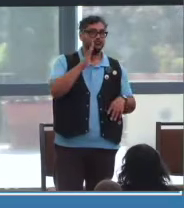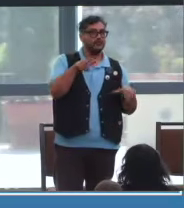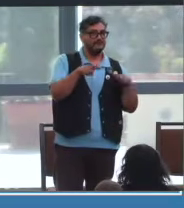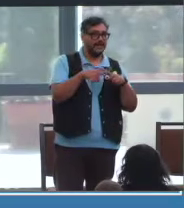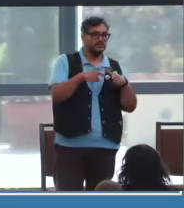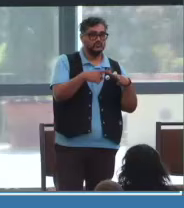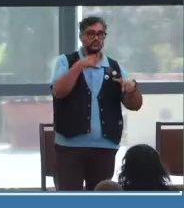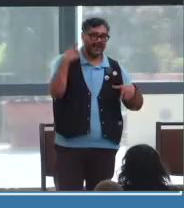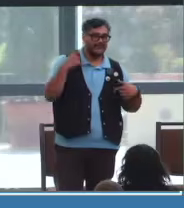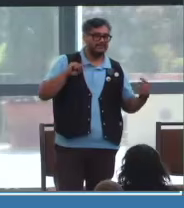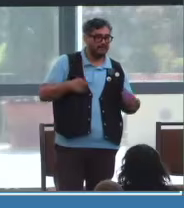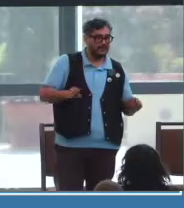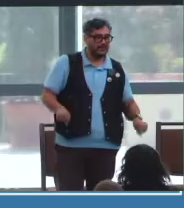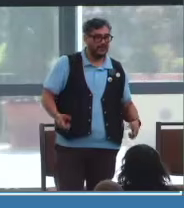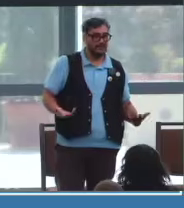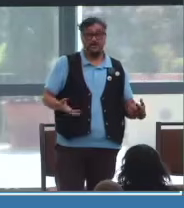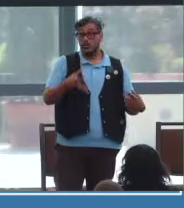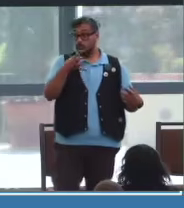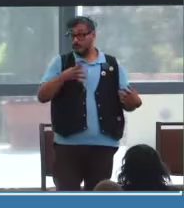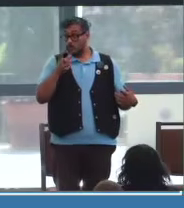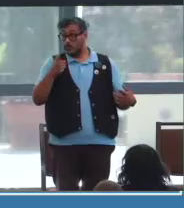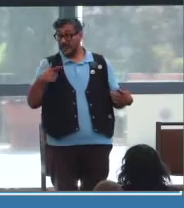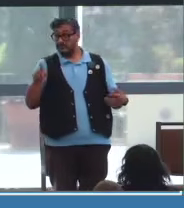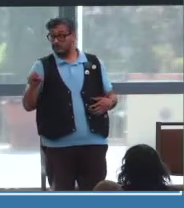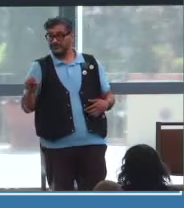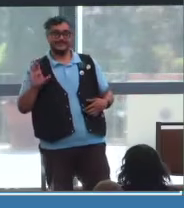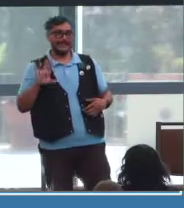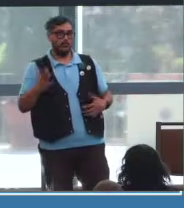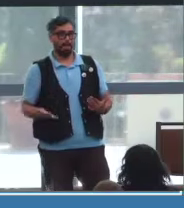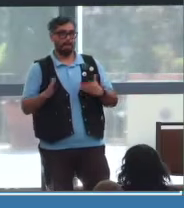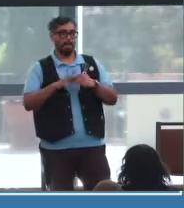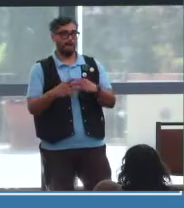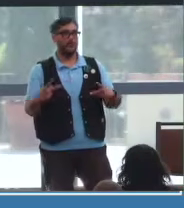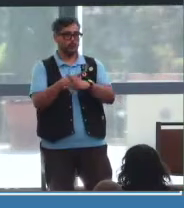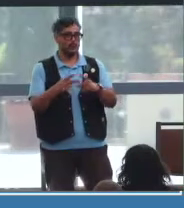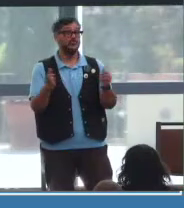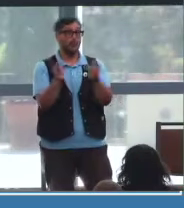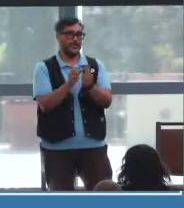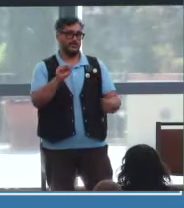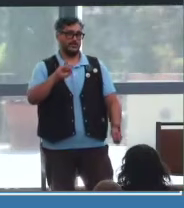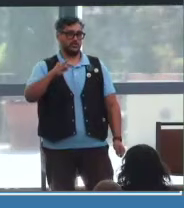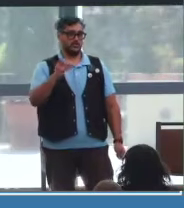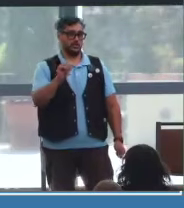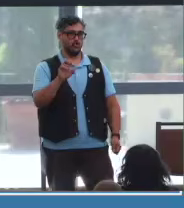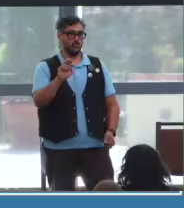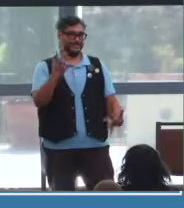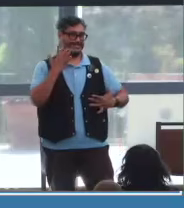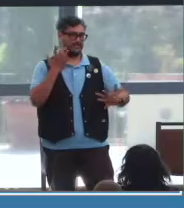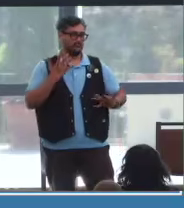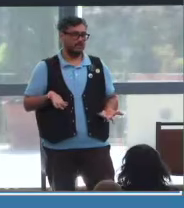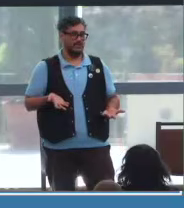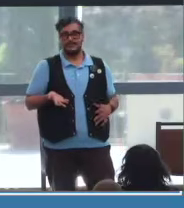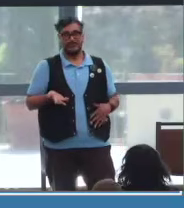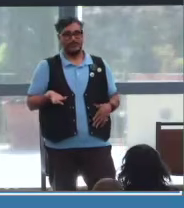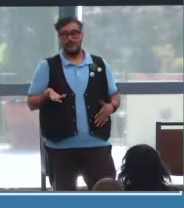dryness and pain. And in women with lupus, that can certainly be compounded by Sjogren syndrome as well. So again, those are issues that